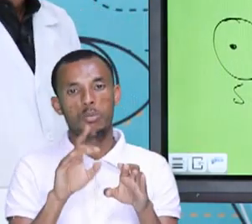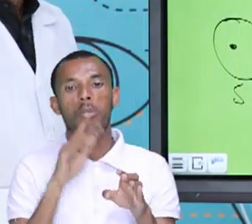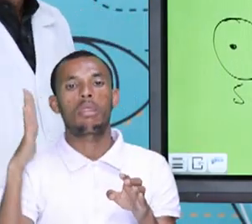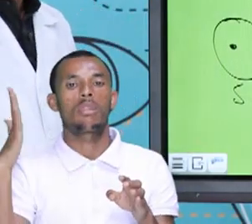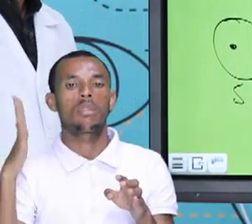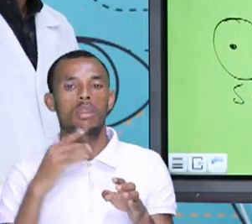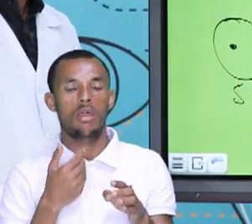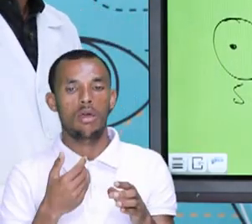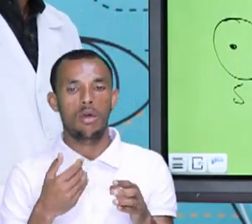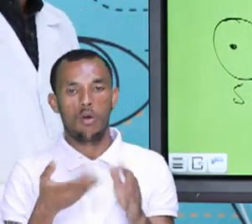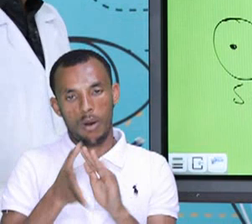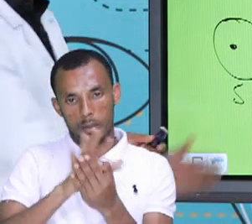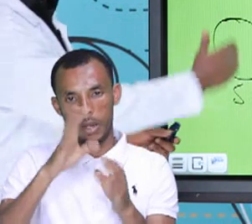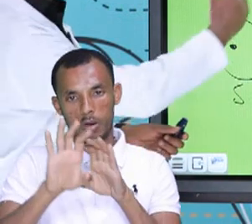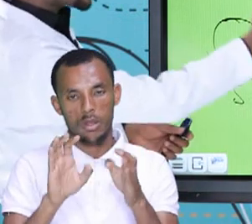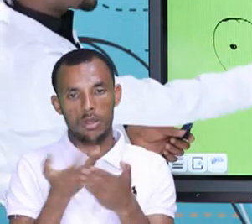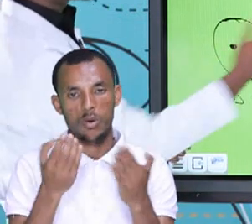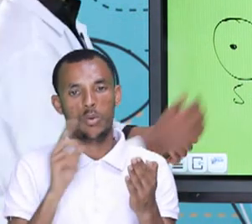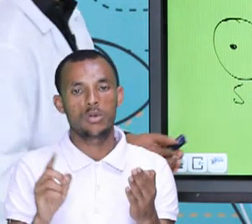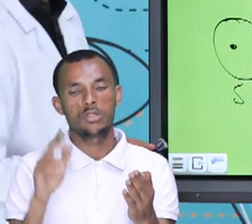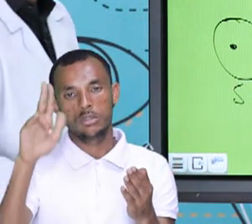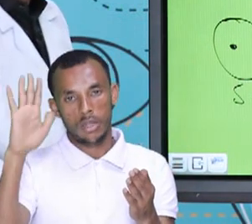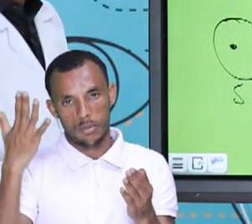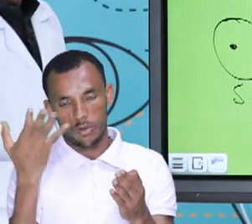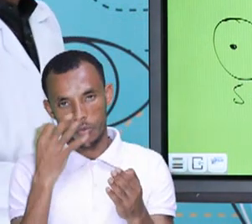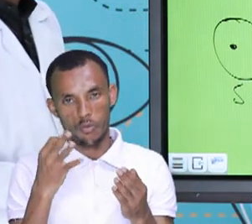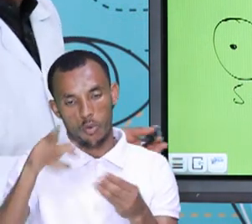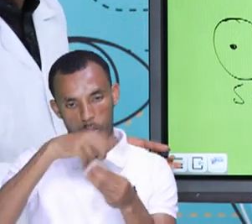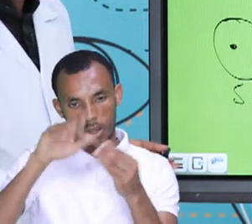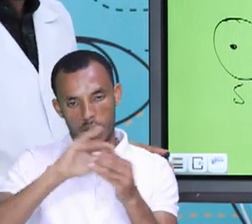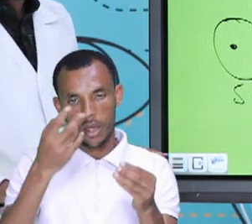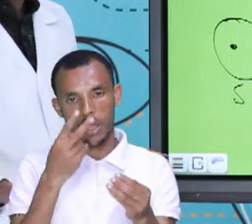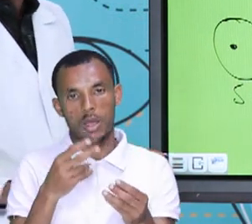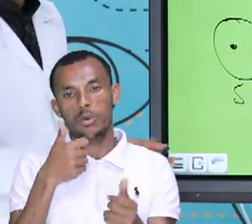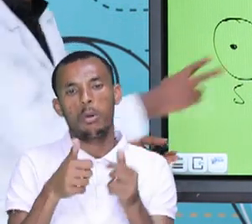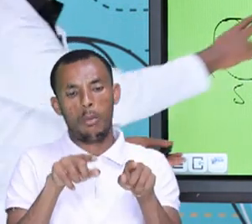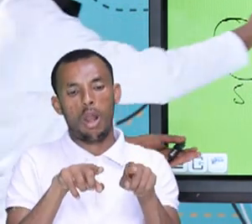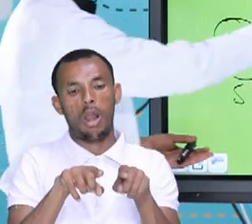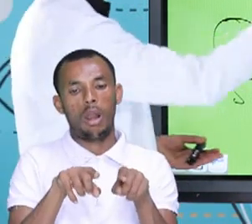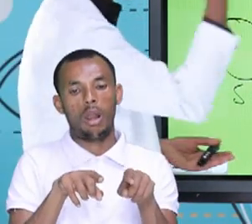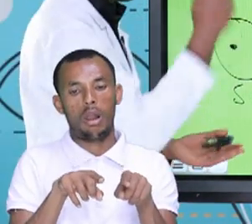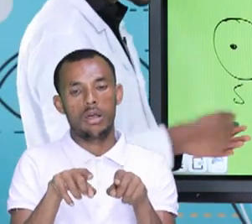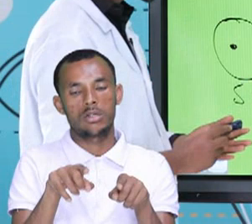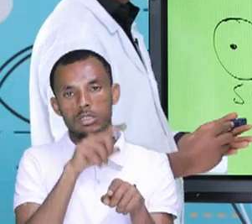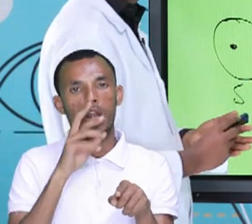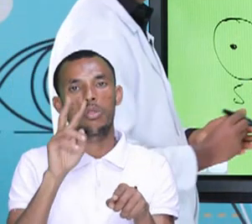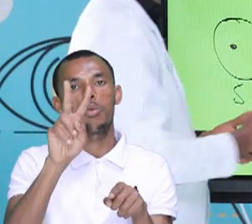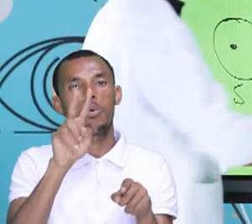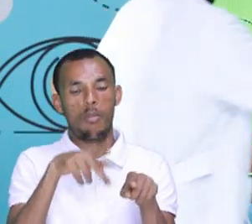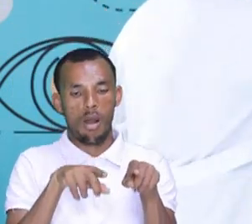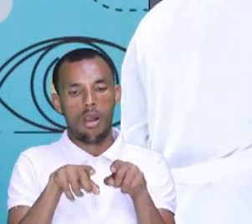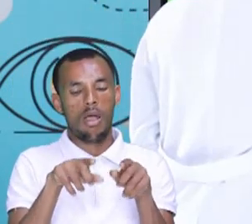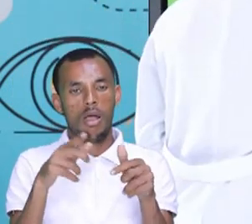of overlap can be formed? From the 3 types of orbital, which one is parallel? By the way, there are 2 parallel.